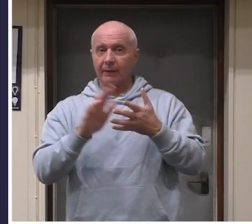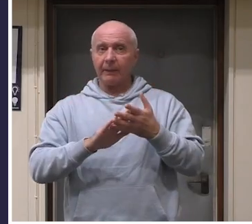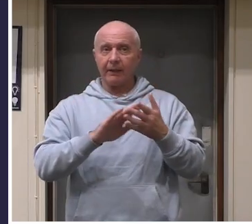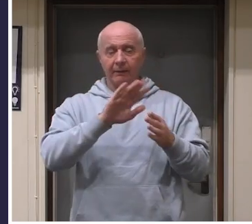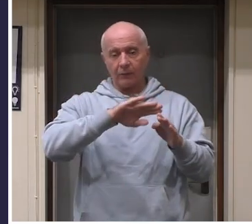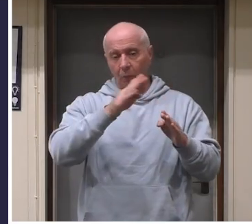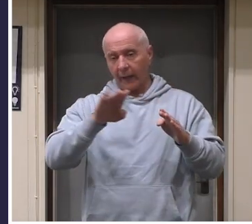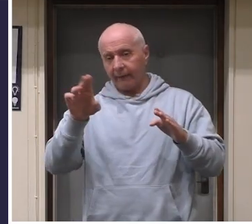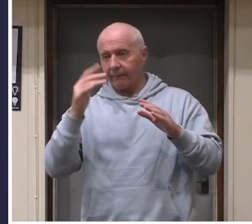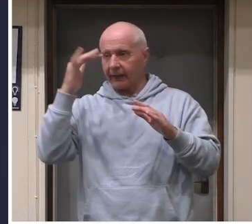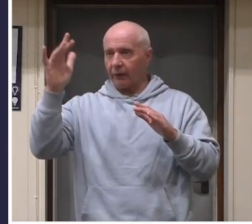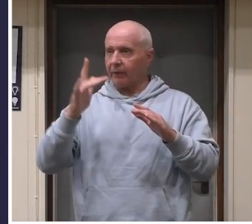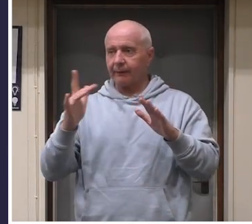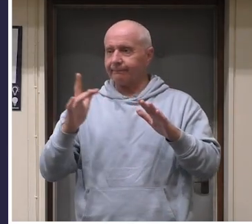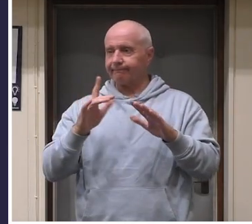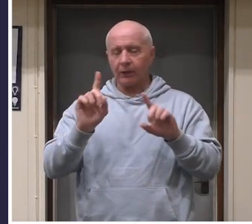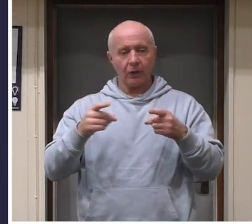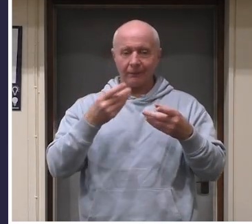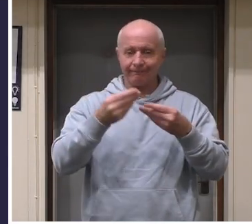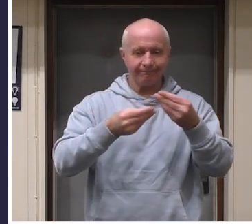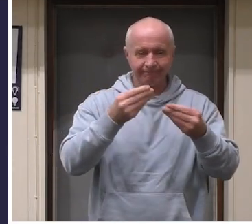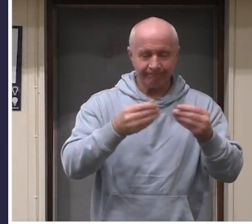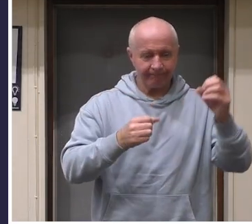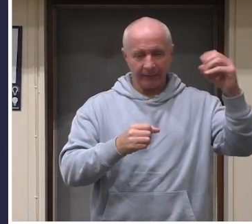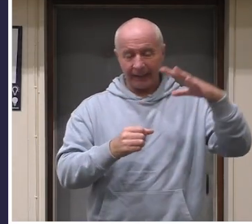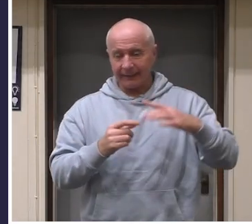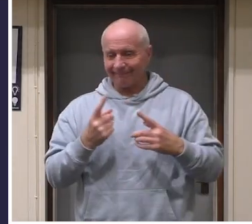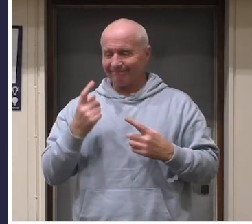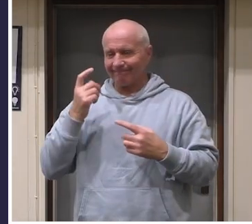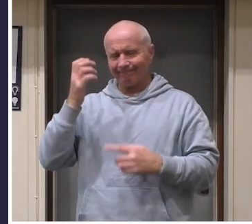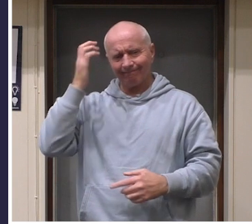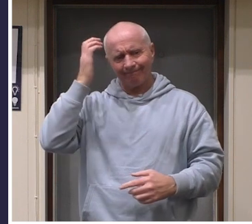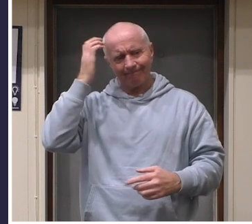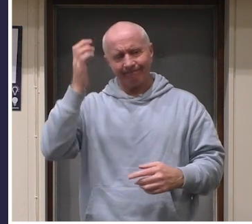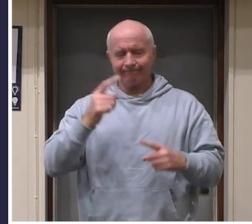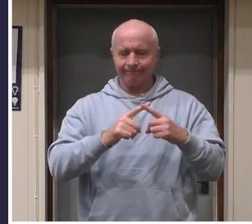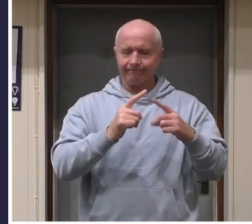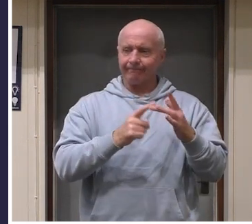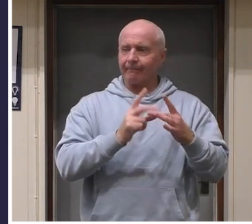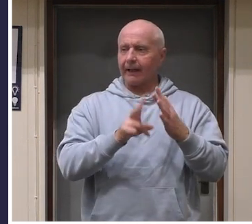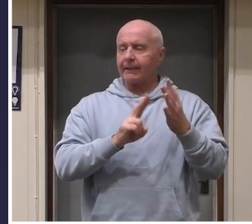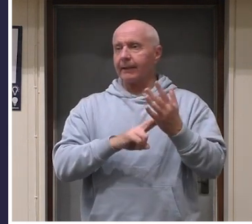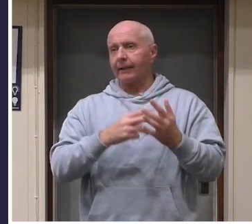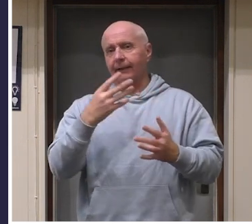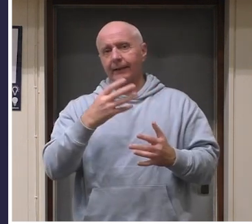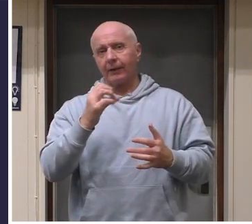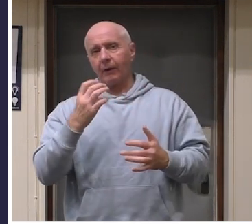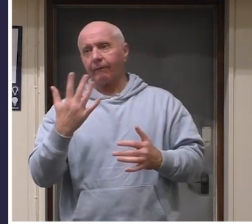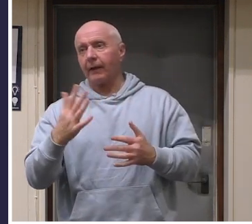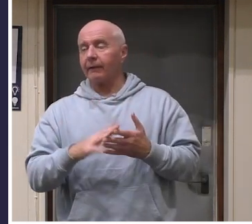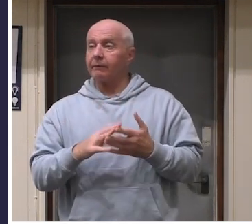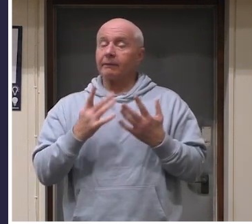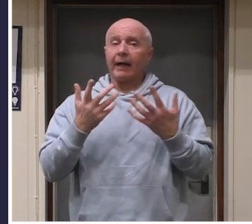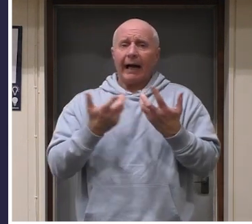describe light. And he couldn't solve the problem himself until Einstein came about in 1905, and he said, the only